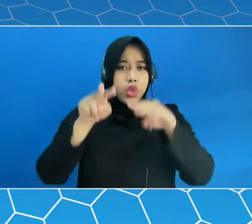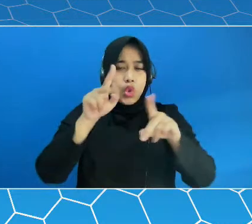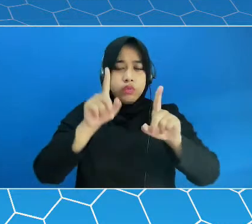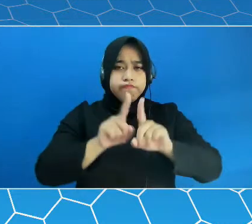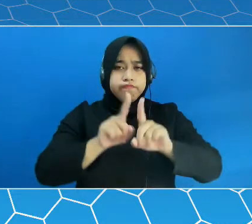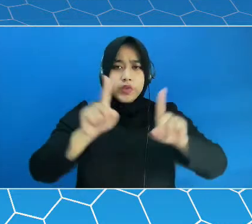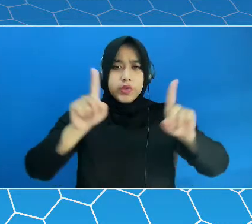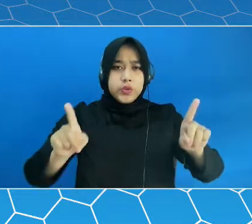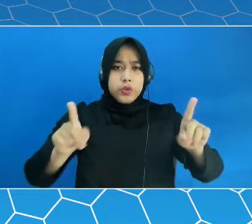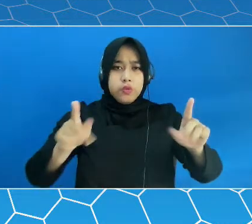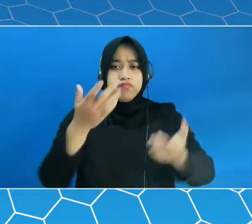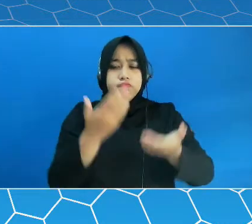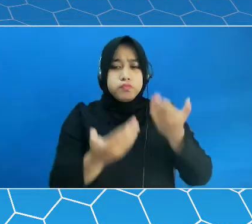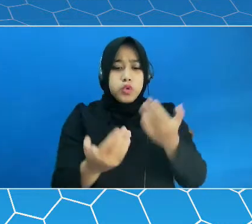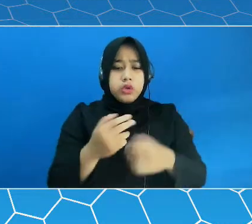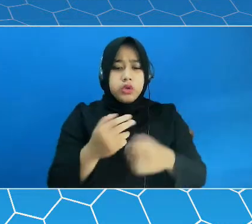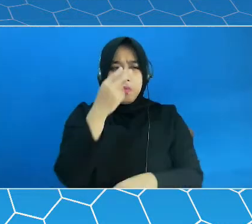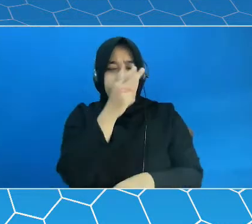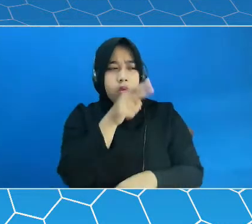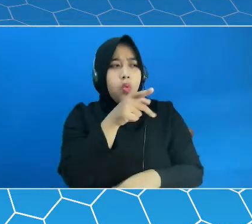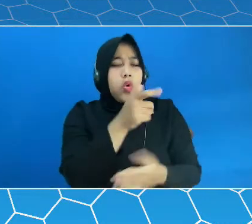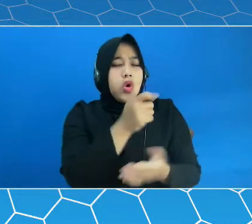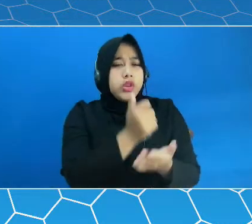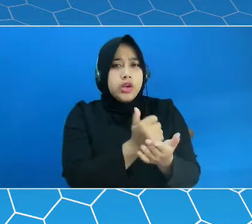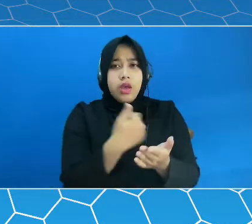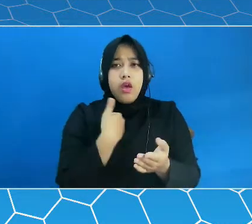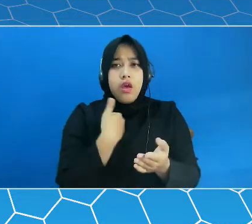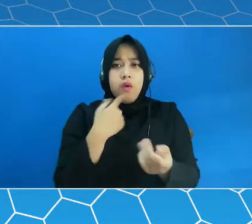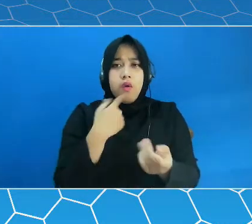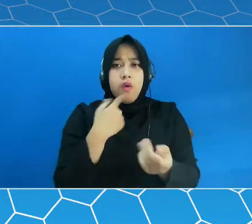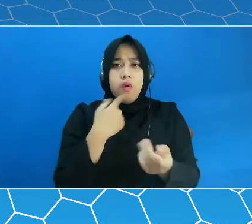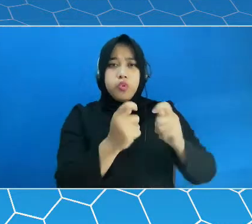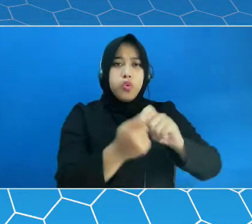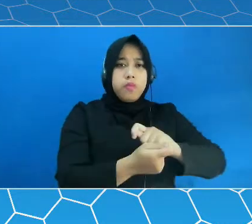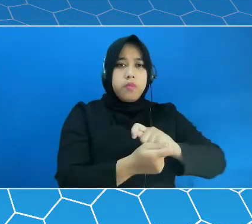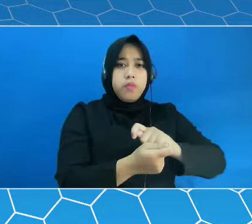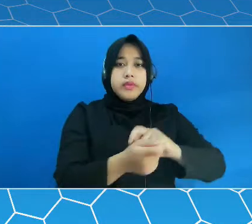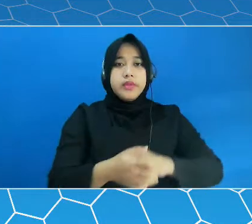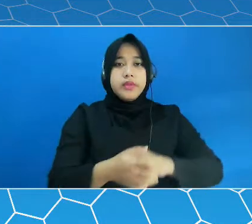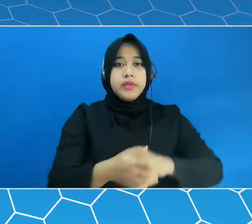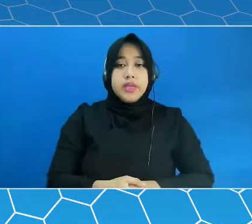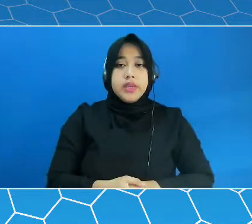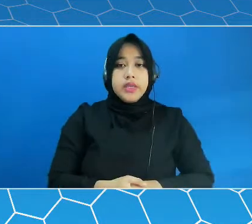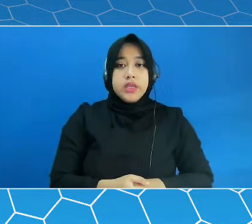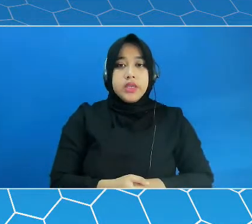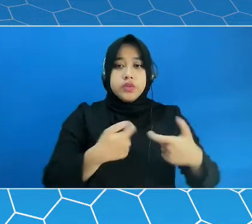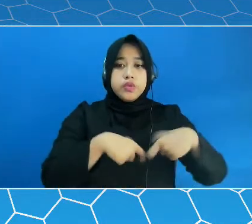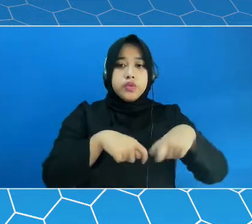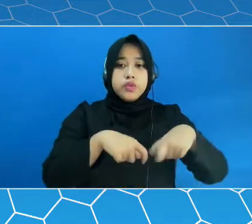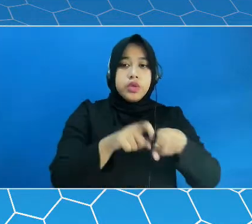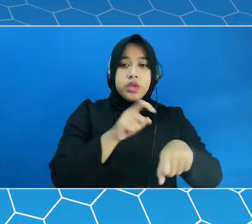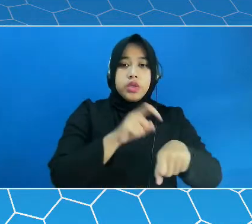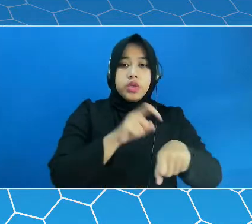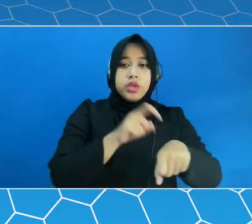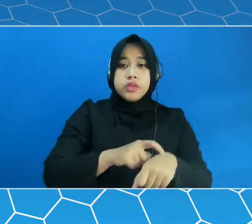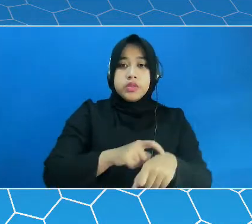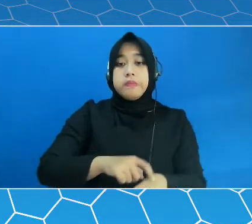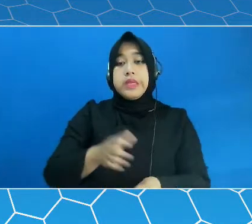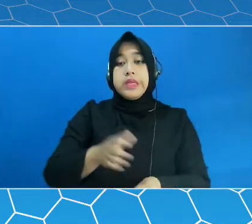changes over time. And on the left-hand side, I've put an example of step count by hour for one